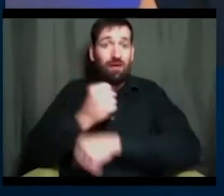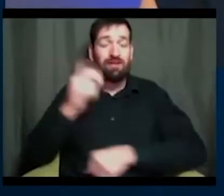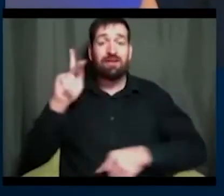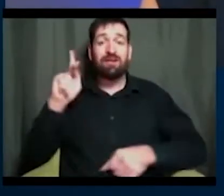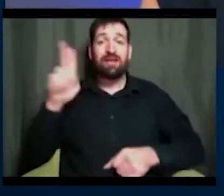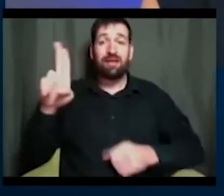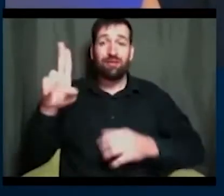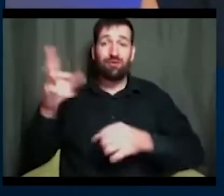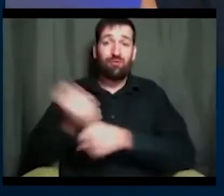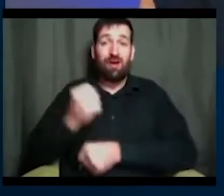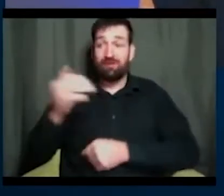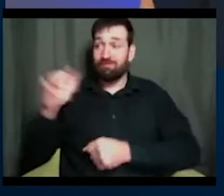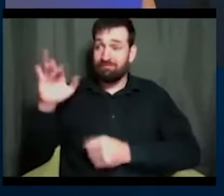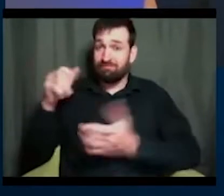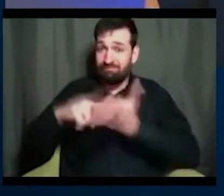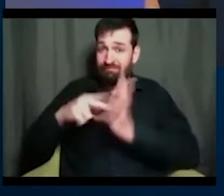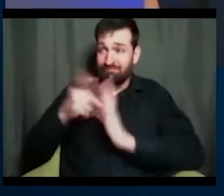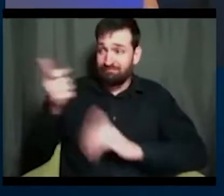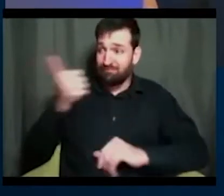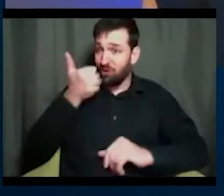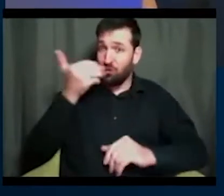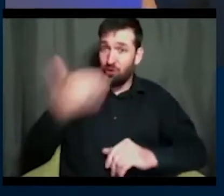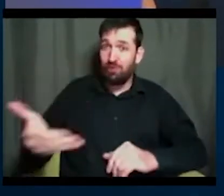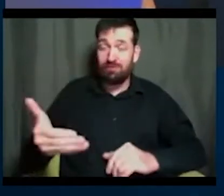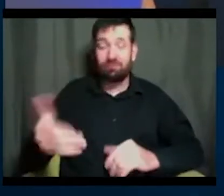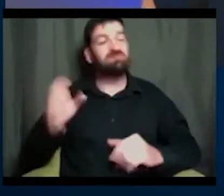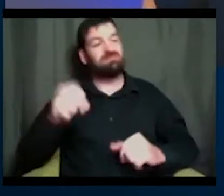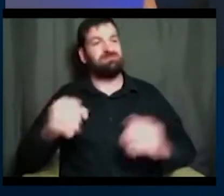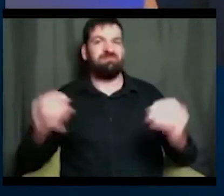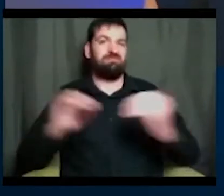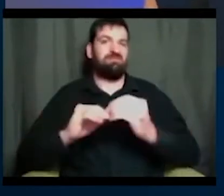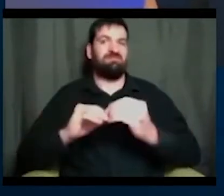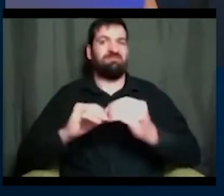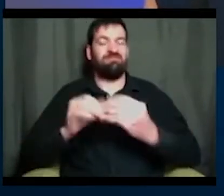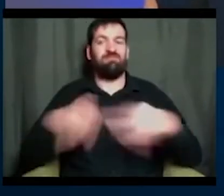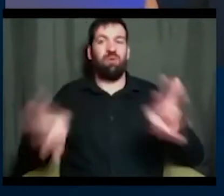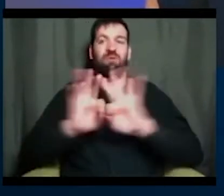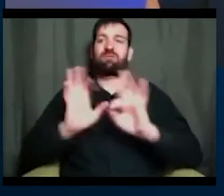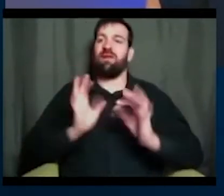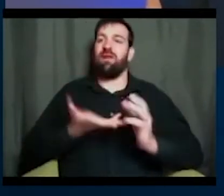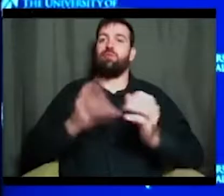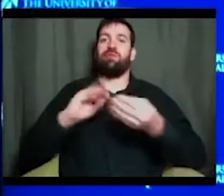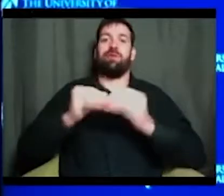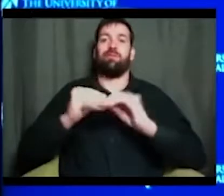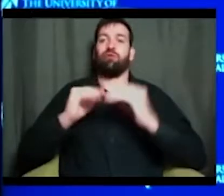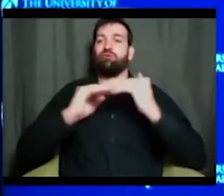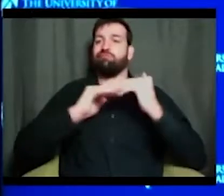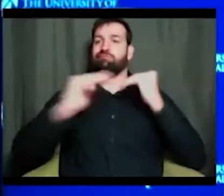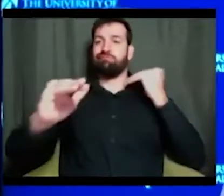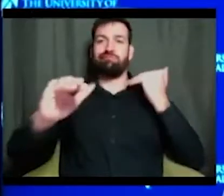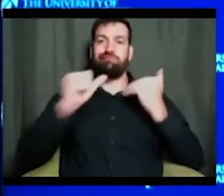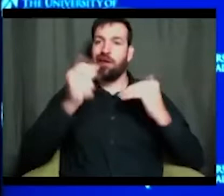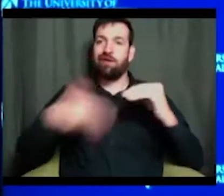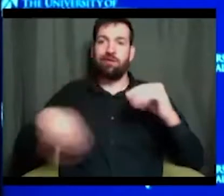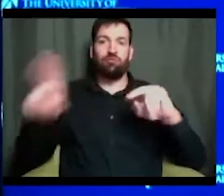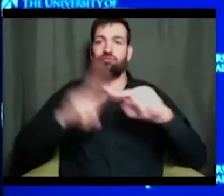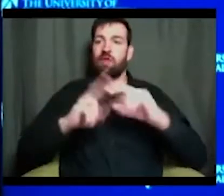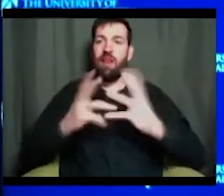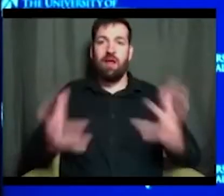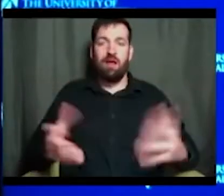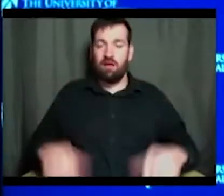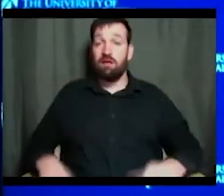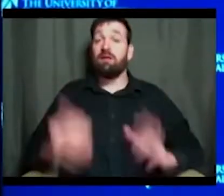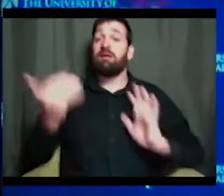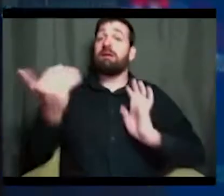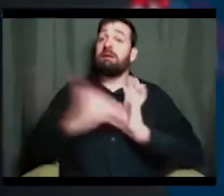good. But I think more importantly is our numbers have really stayed the same. They haven't increased too much. We've been, again, in that